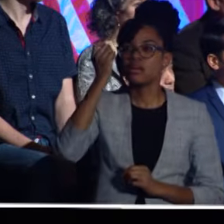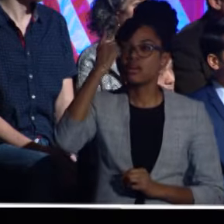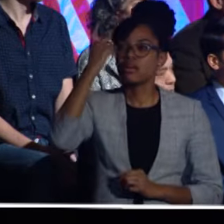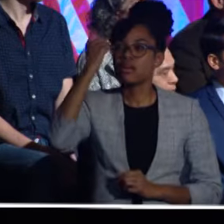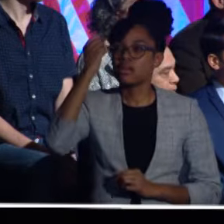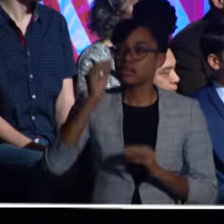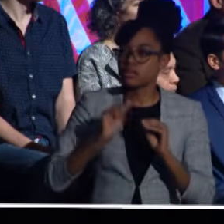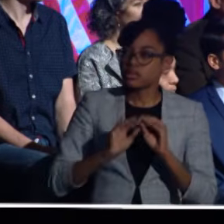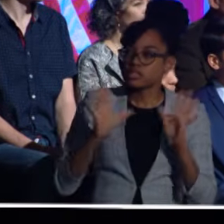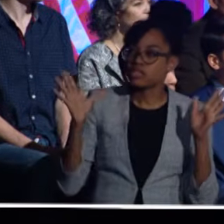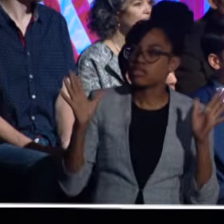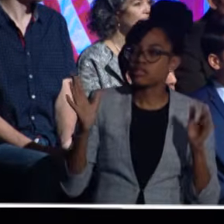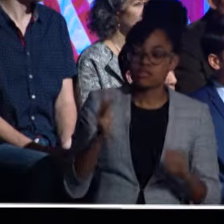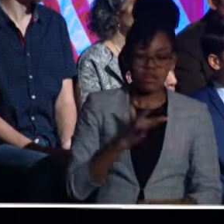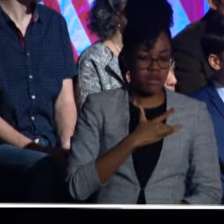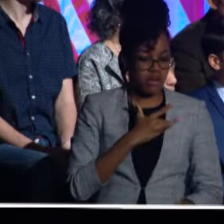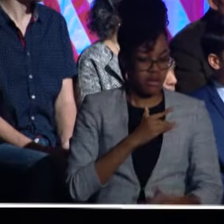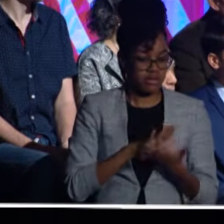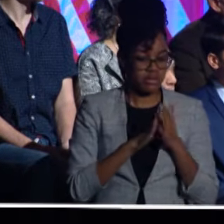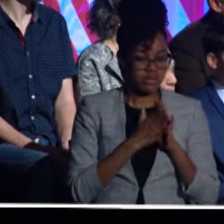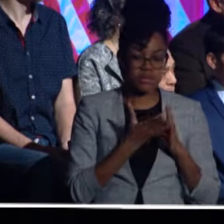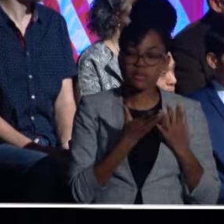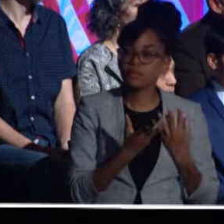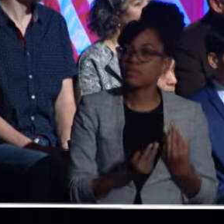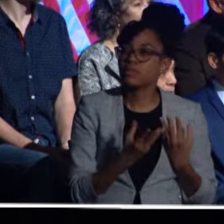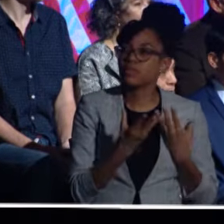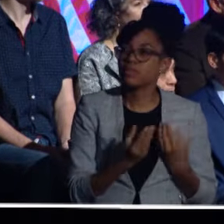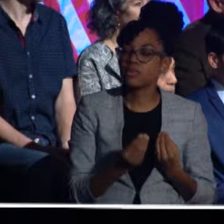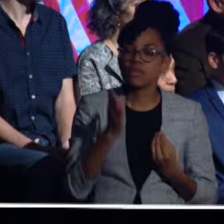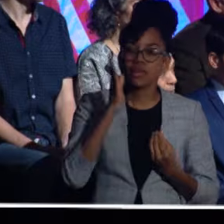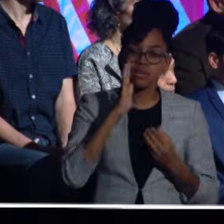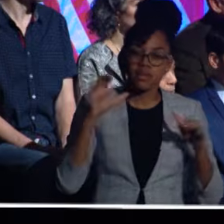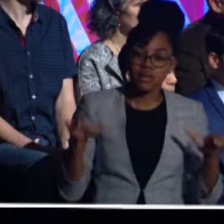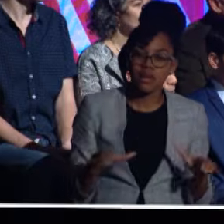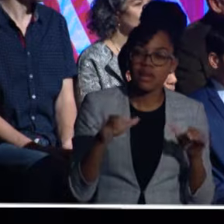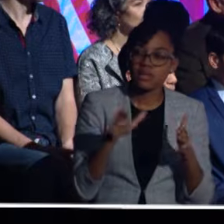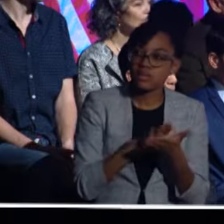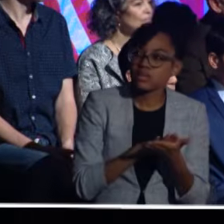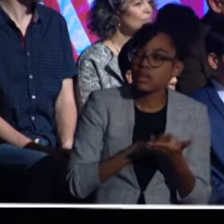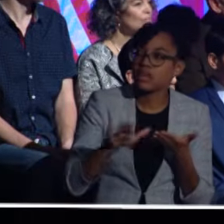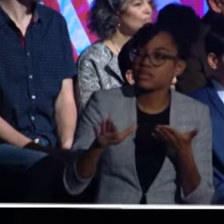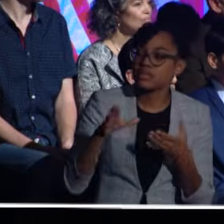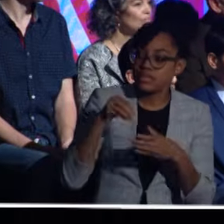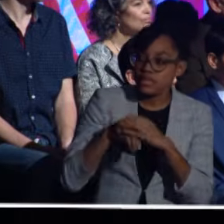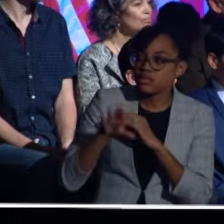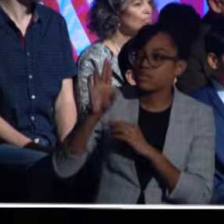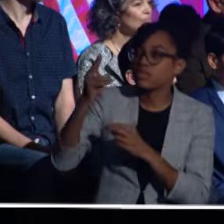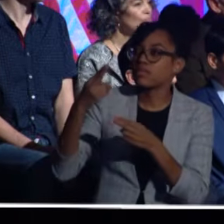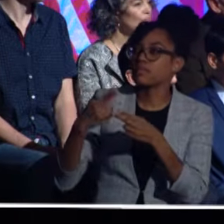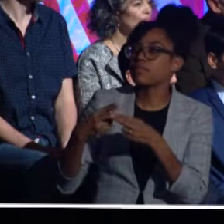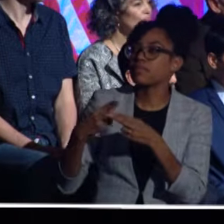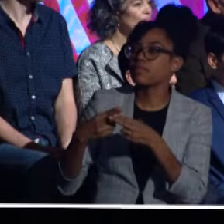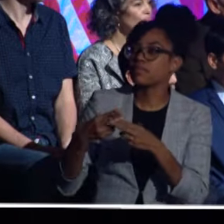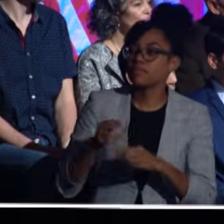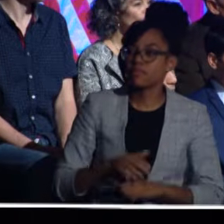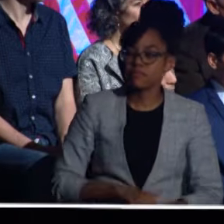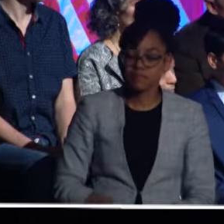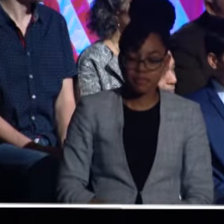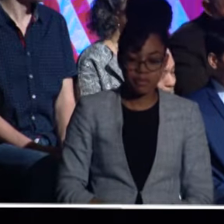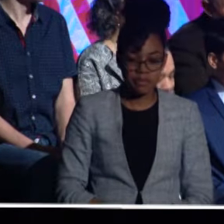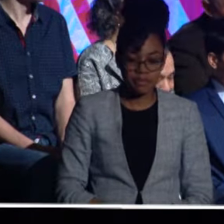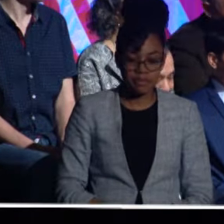acts of kindness, and unite our hearts in love and awe of your great name. Adon